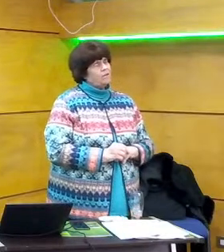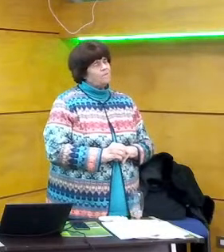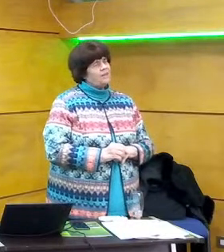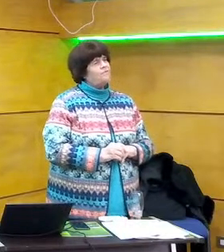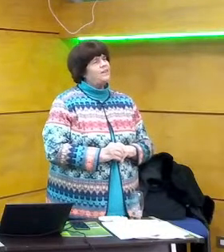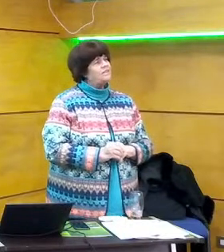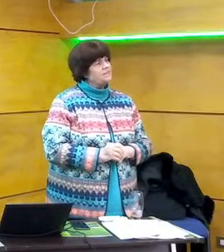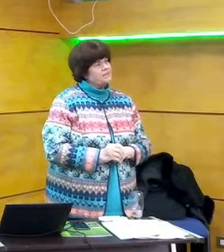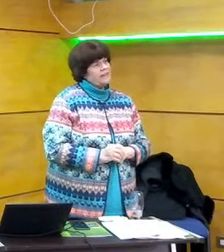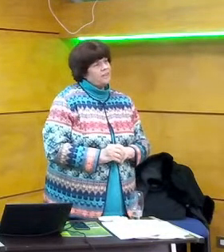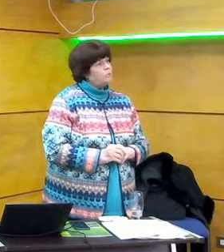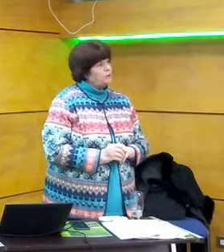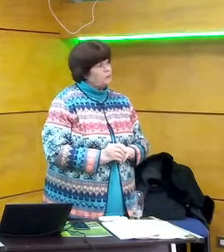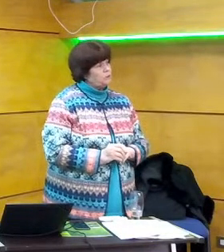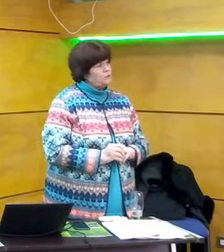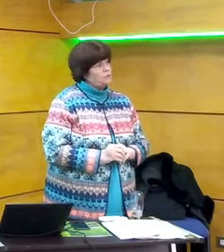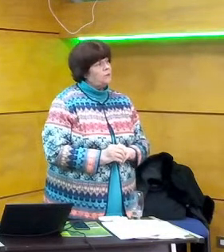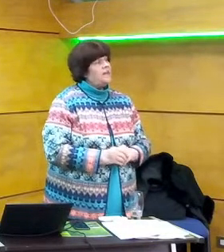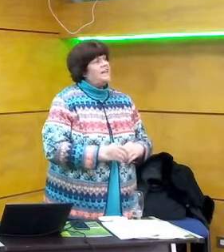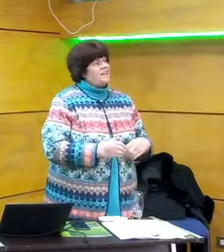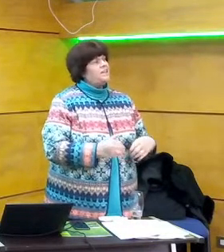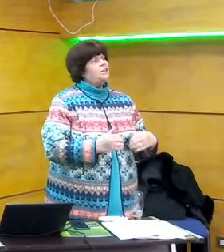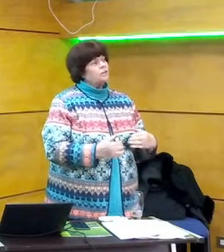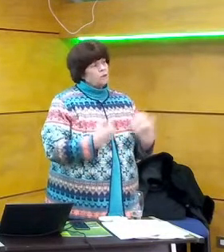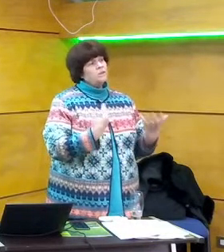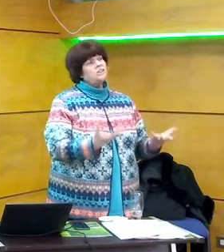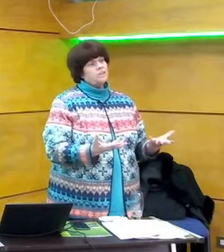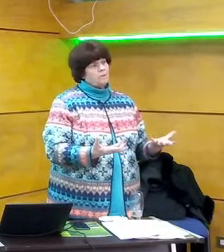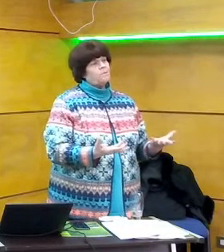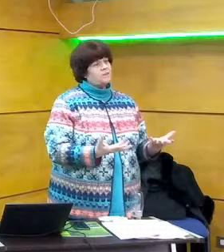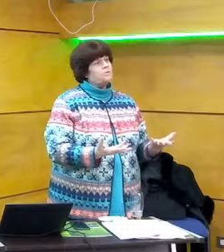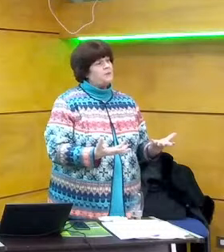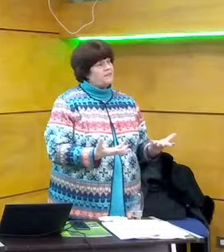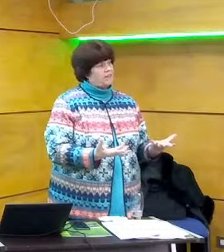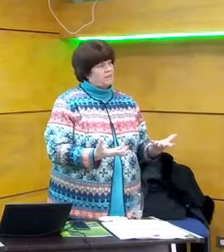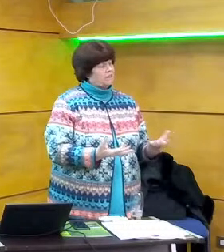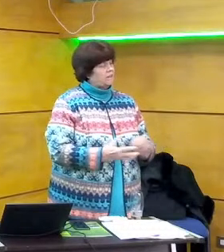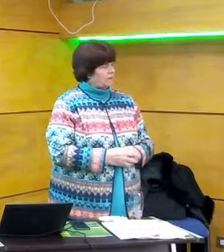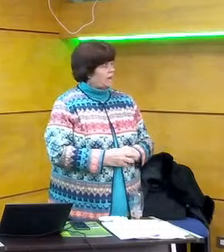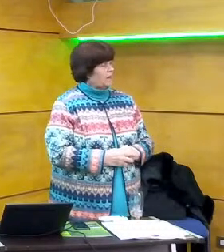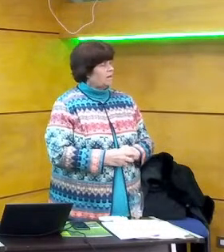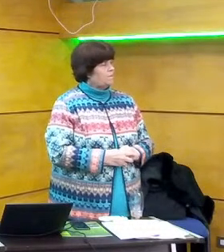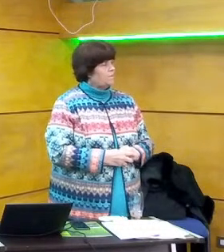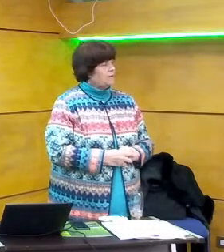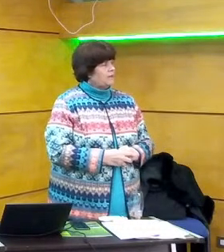various events that he would go to, he encouraged the public speaking